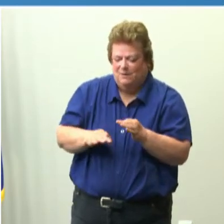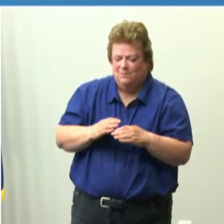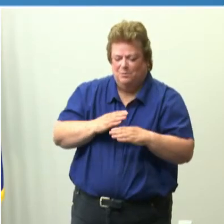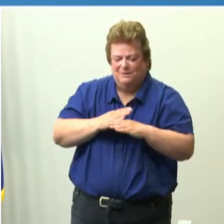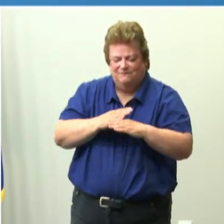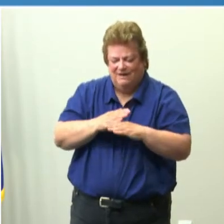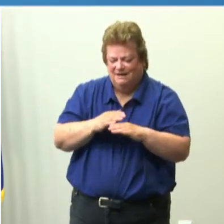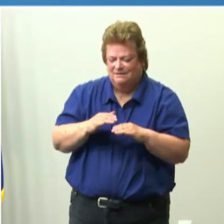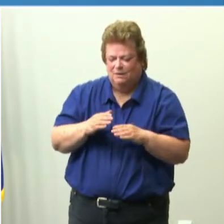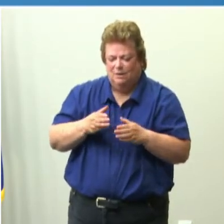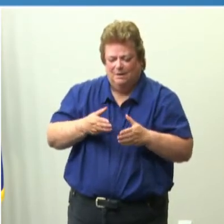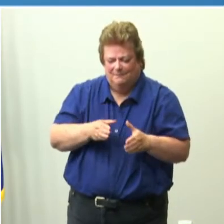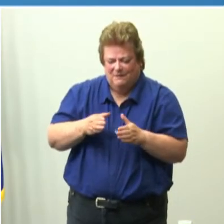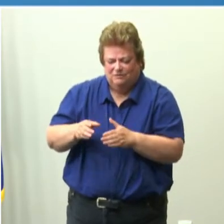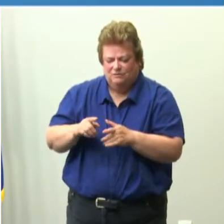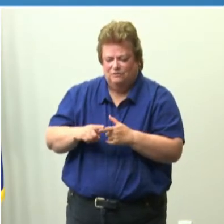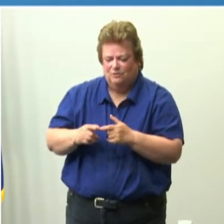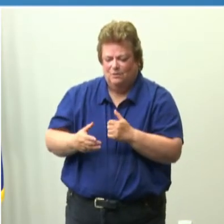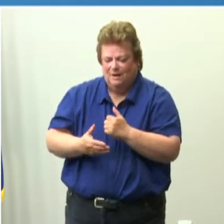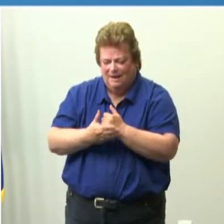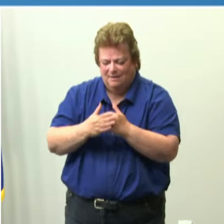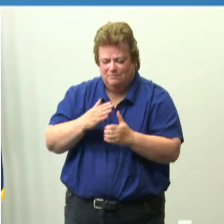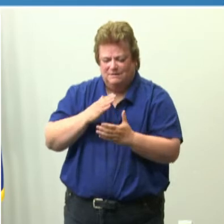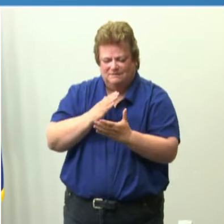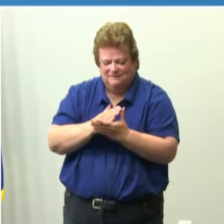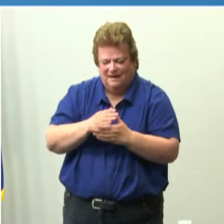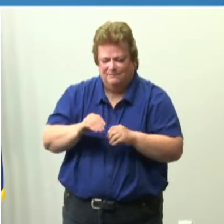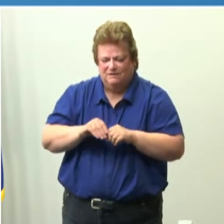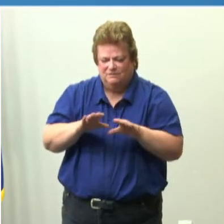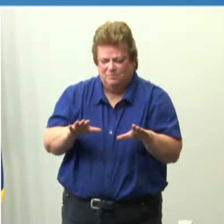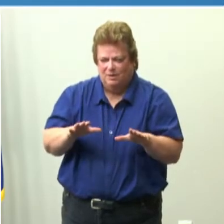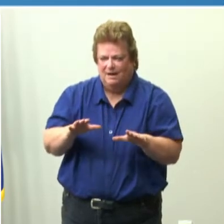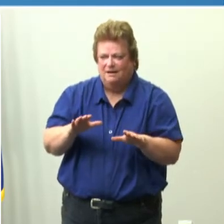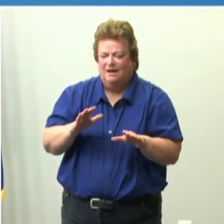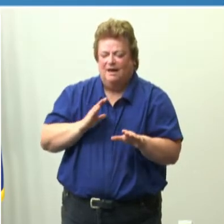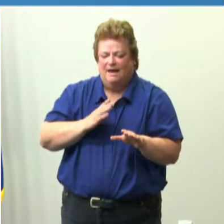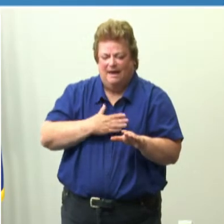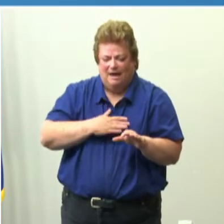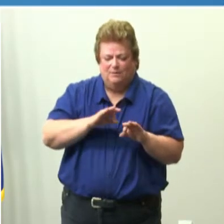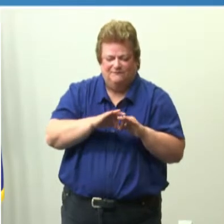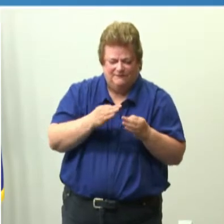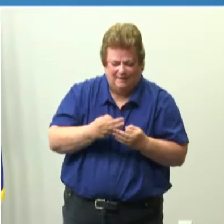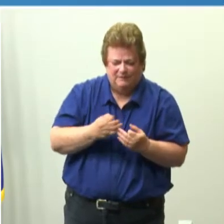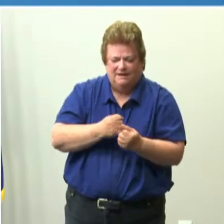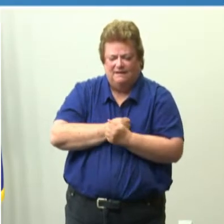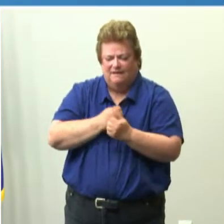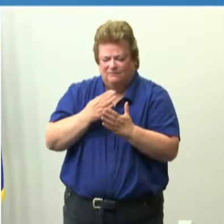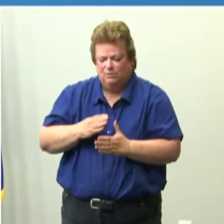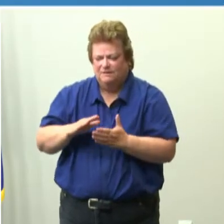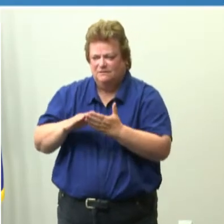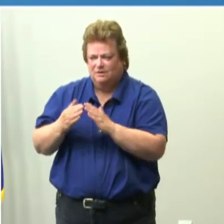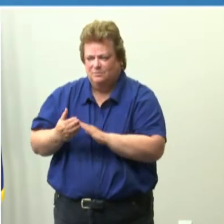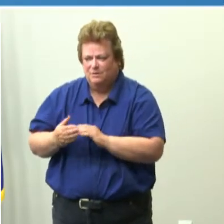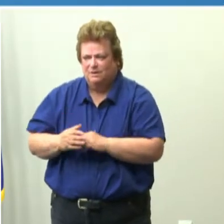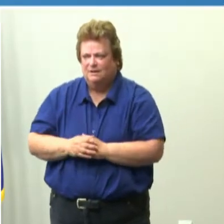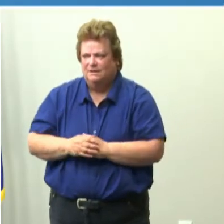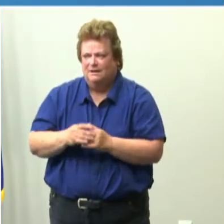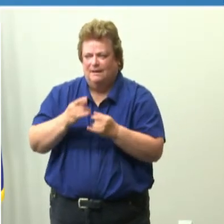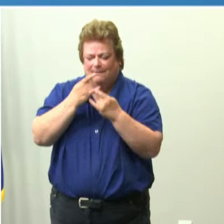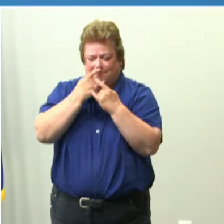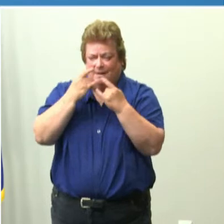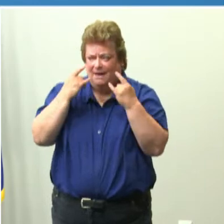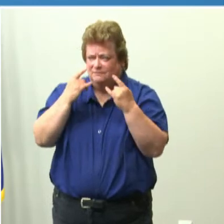stop the spread of the Delta variant and protect ourselves, our loved ones, and our community. Masks are